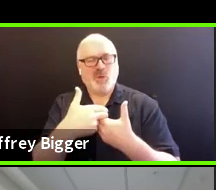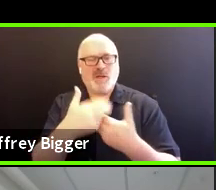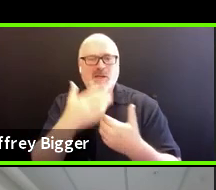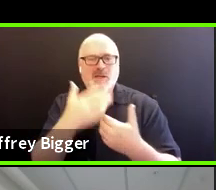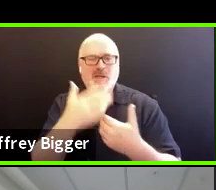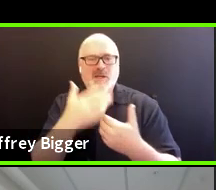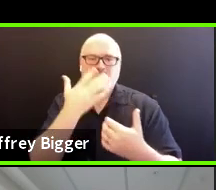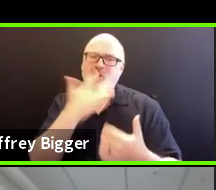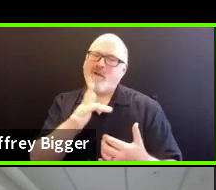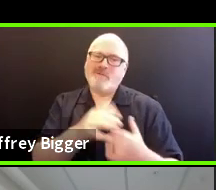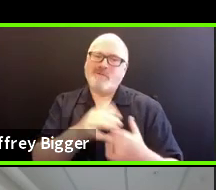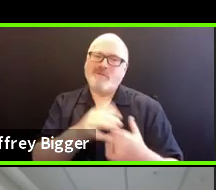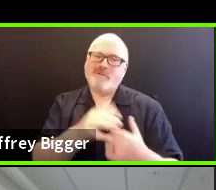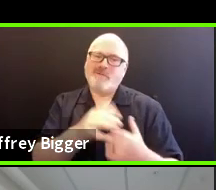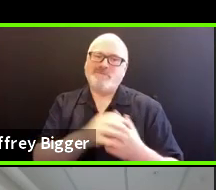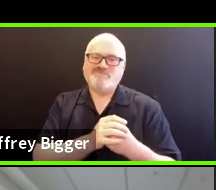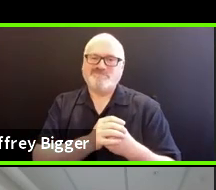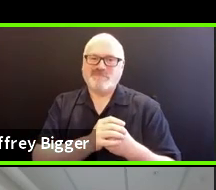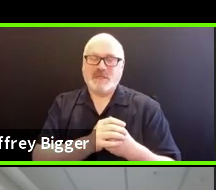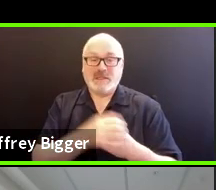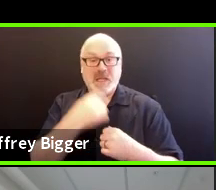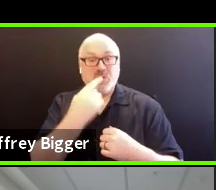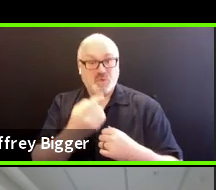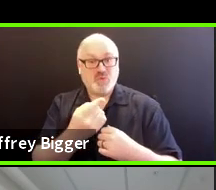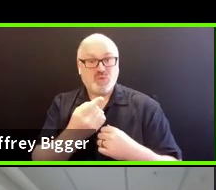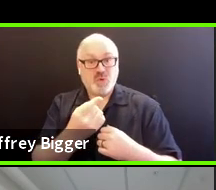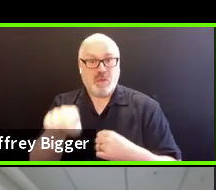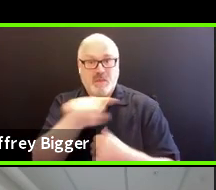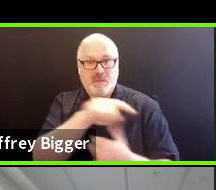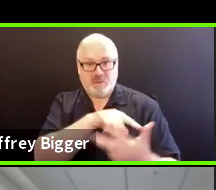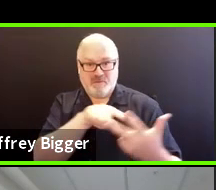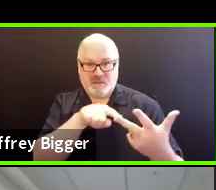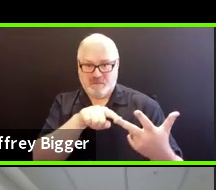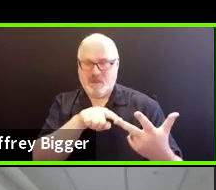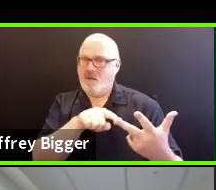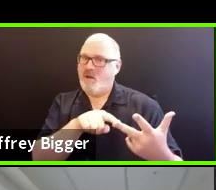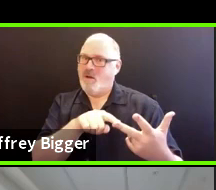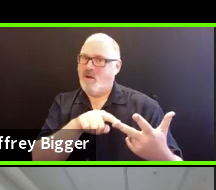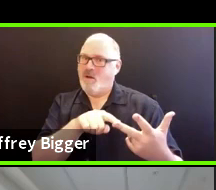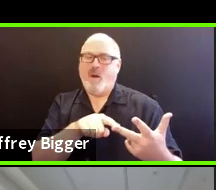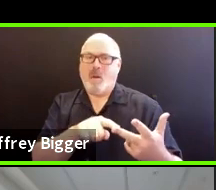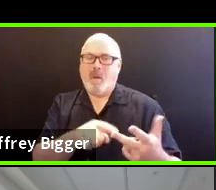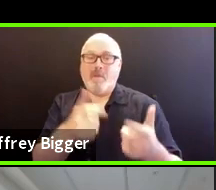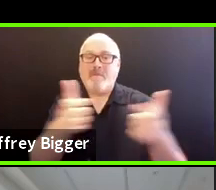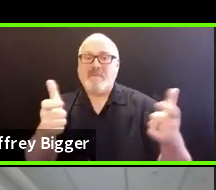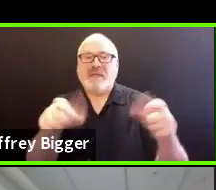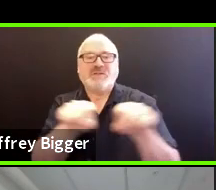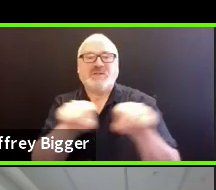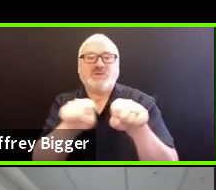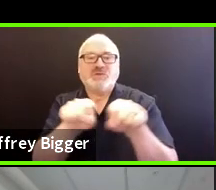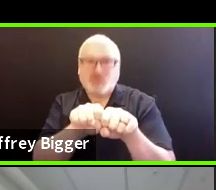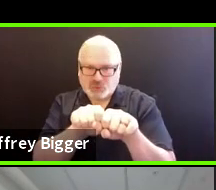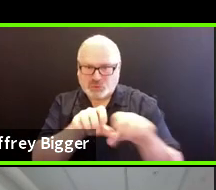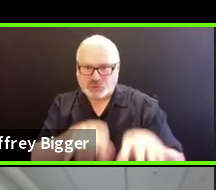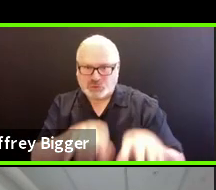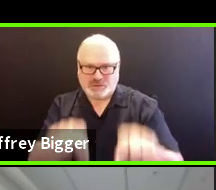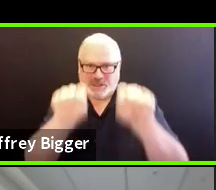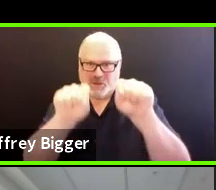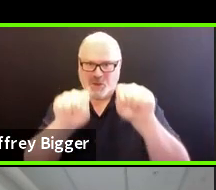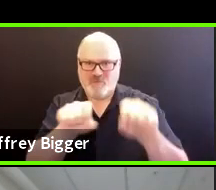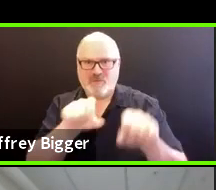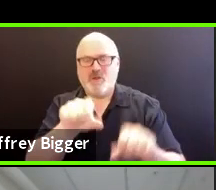And as I told them that they had big shoes to fill, and you've been an